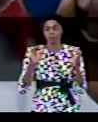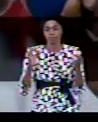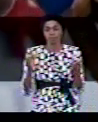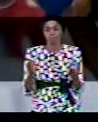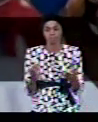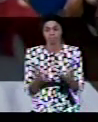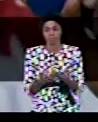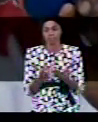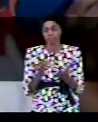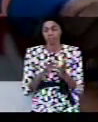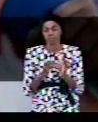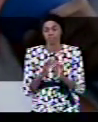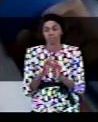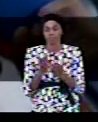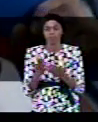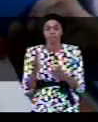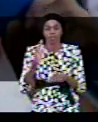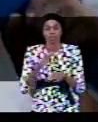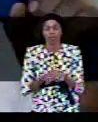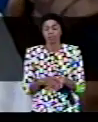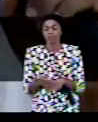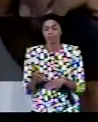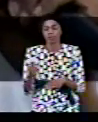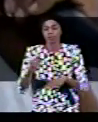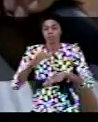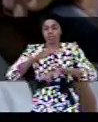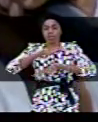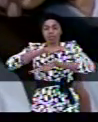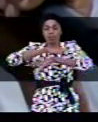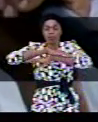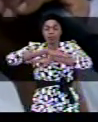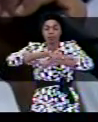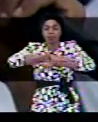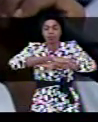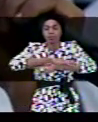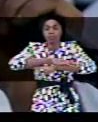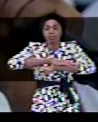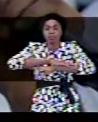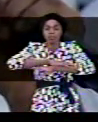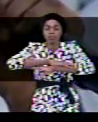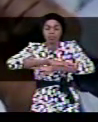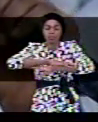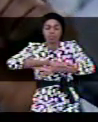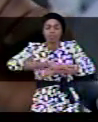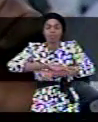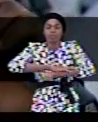family Bible on the table.